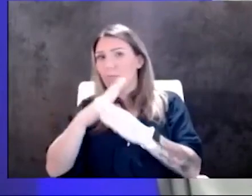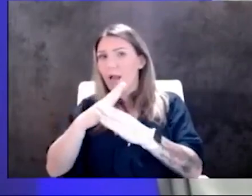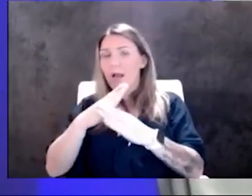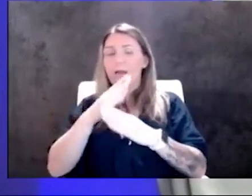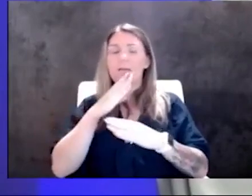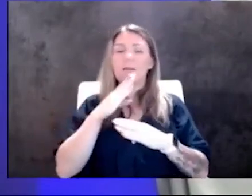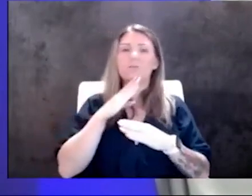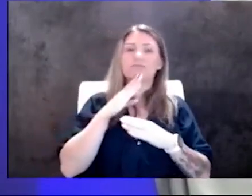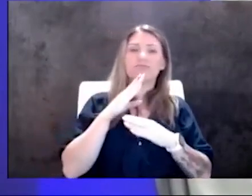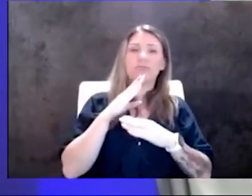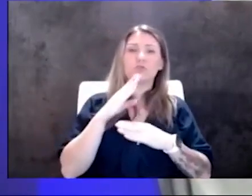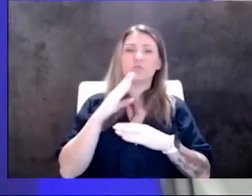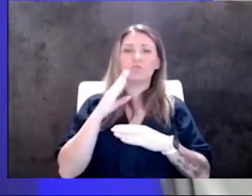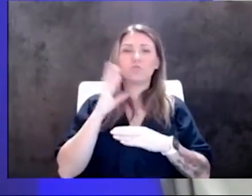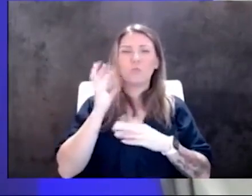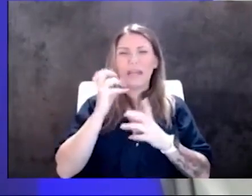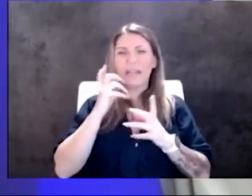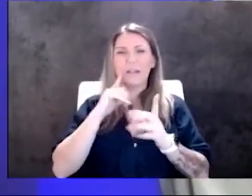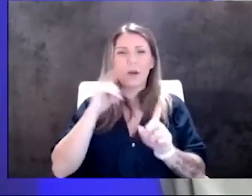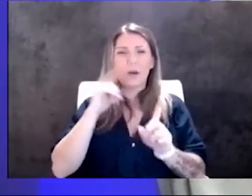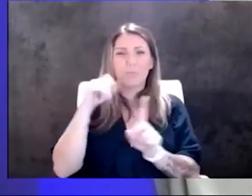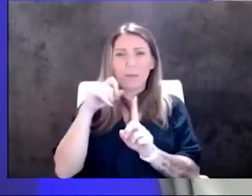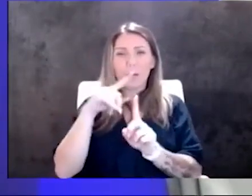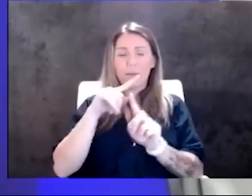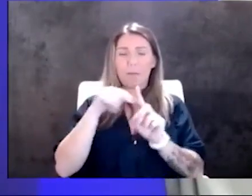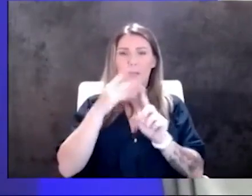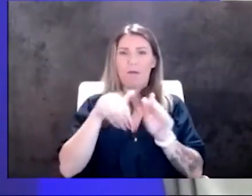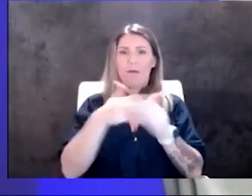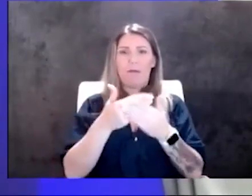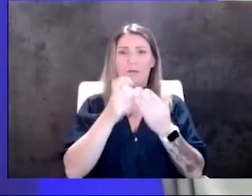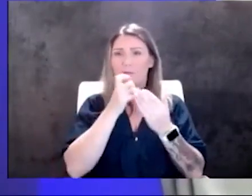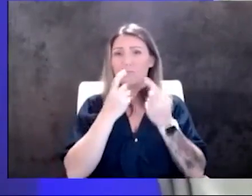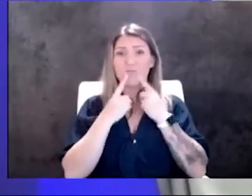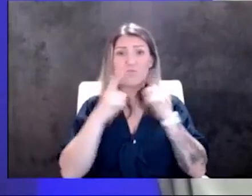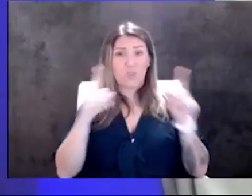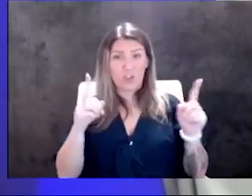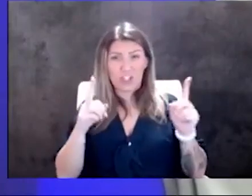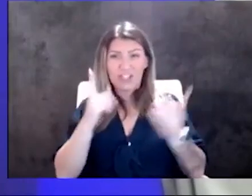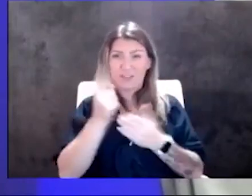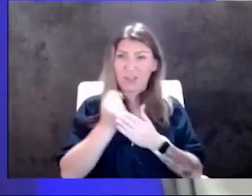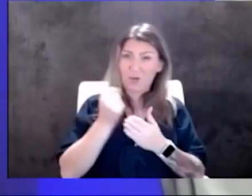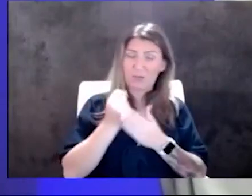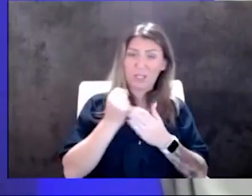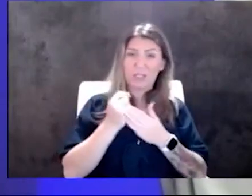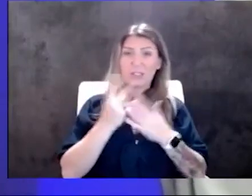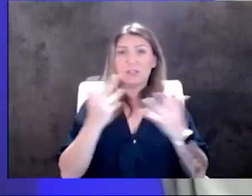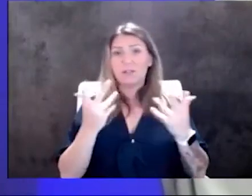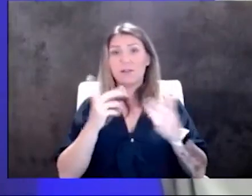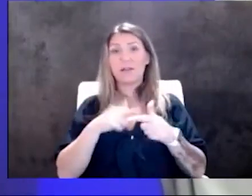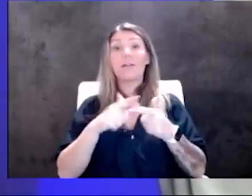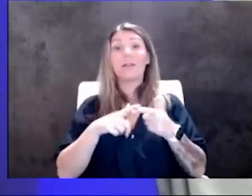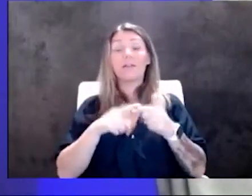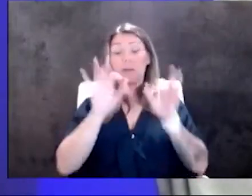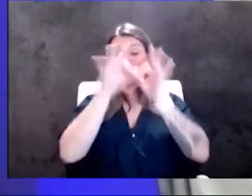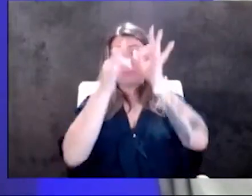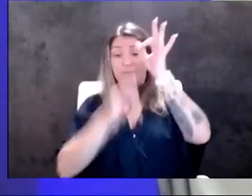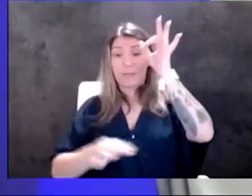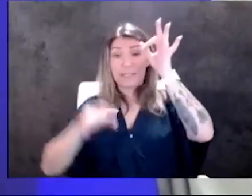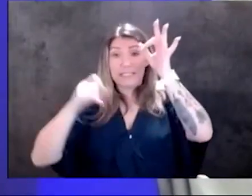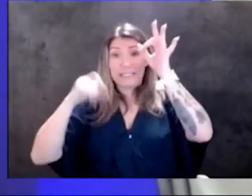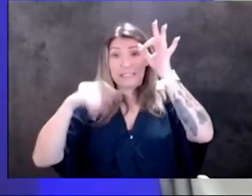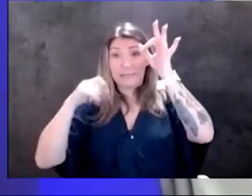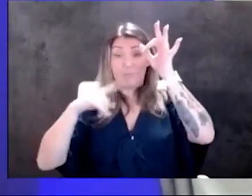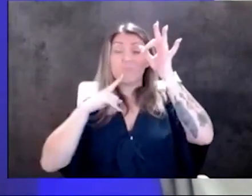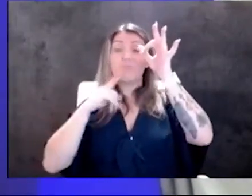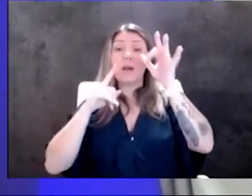patients really kind of have failed all of those frontline therapies, medications, therapies, etc., then doing a spinal cord stimulator is potentially an option. The beauty